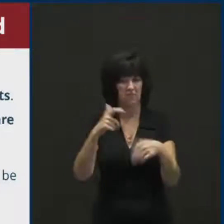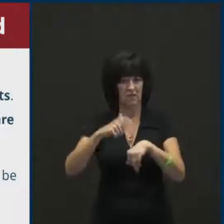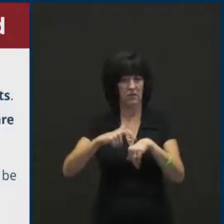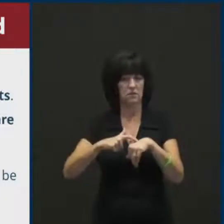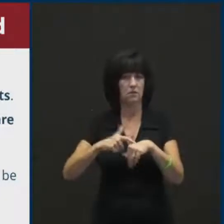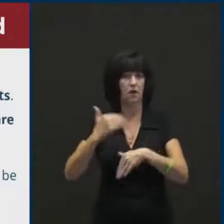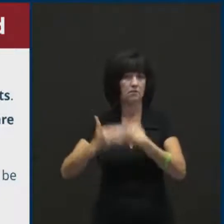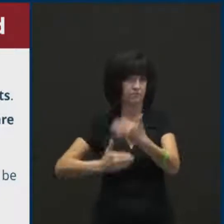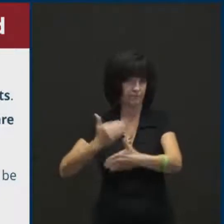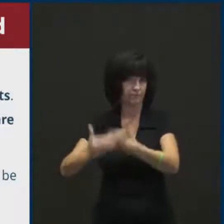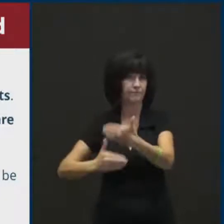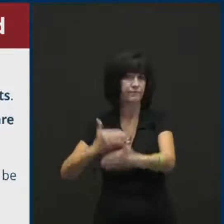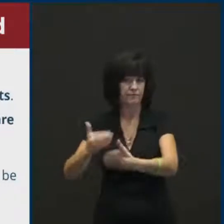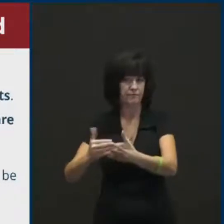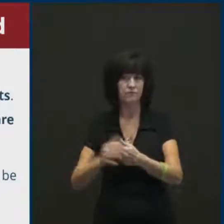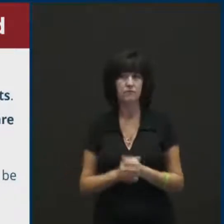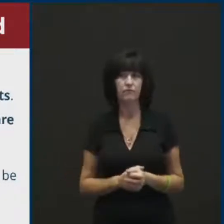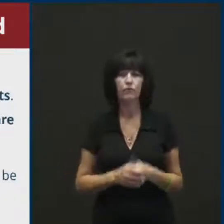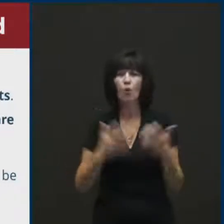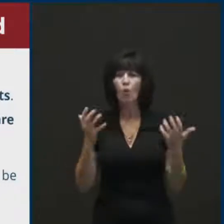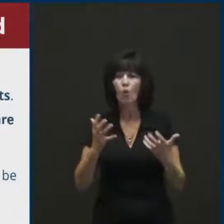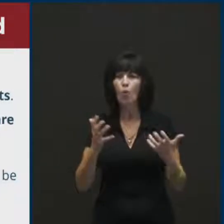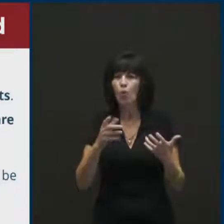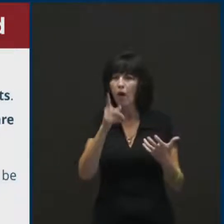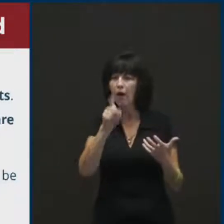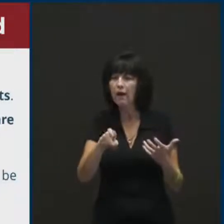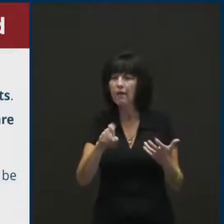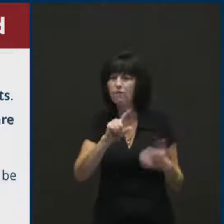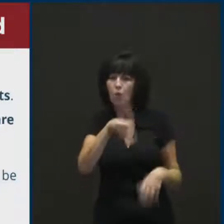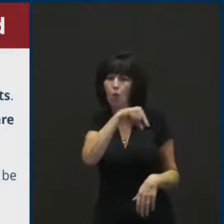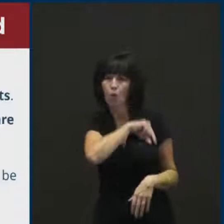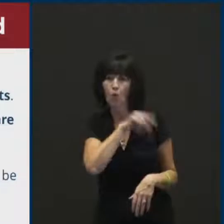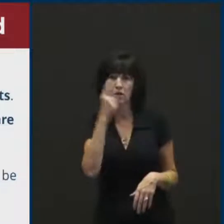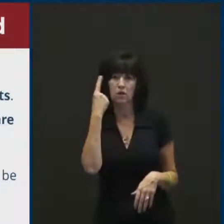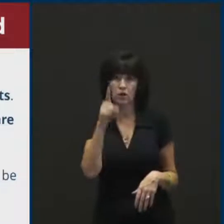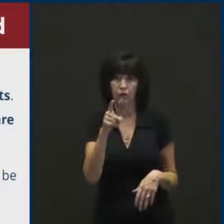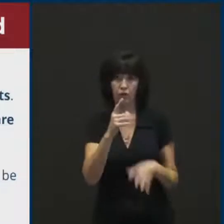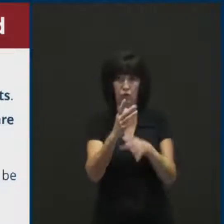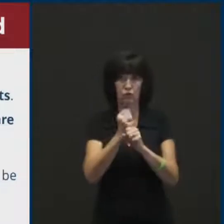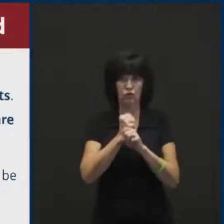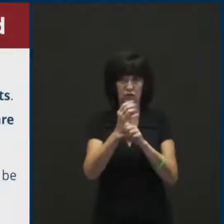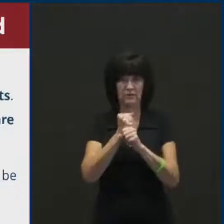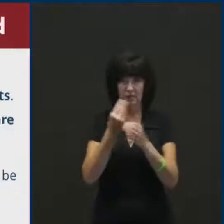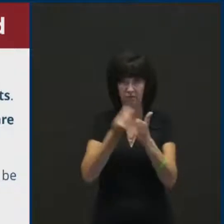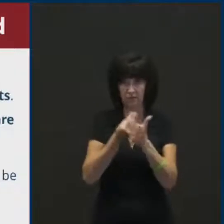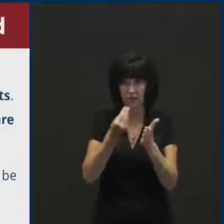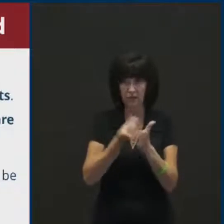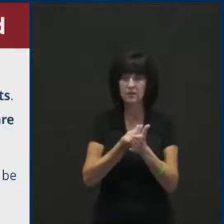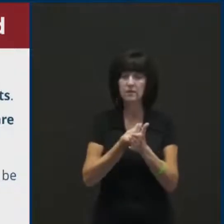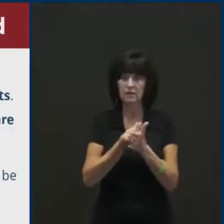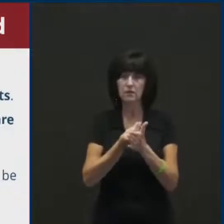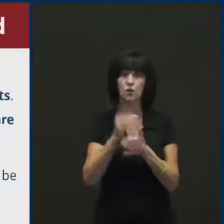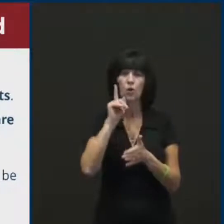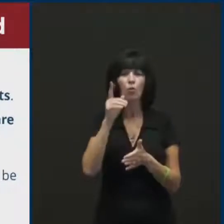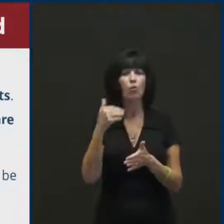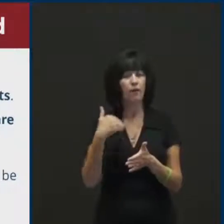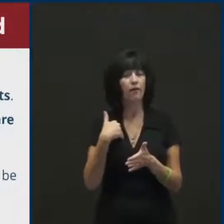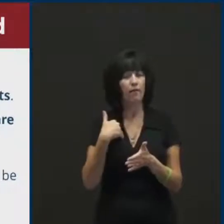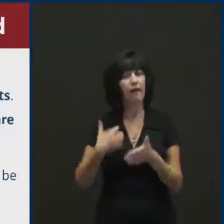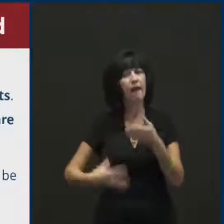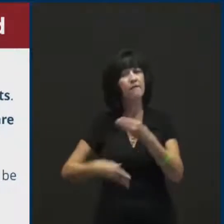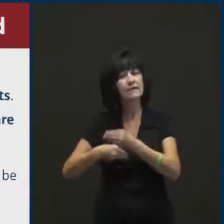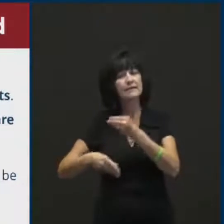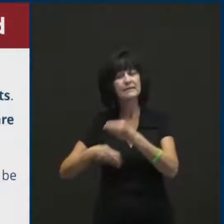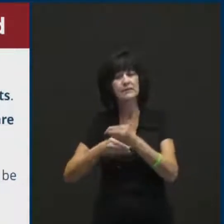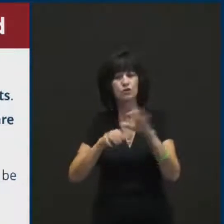distribution and spending of the funding. And so additionally, for providers, we are going to have some additional categorization of the